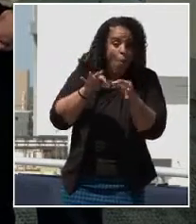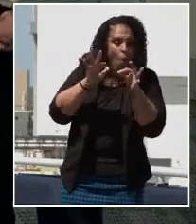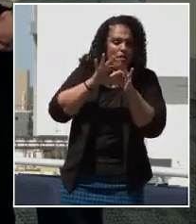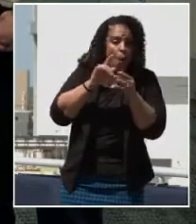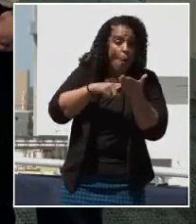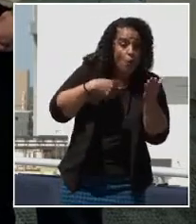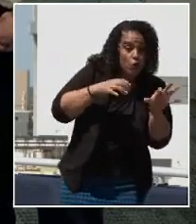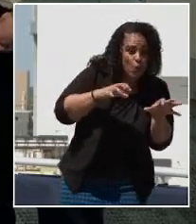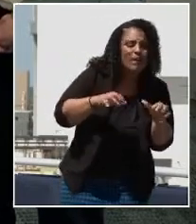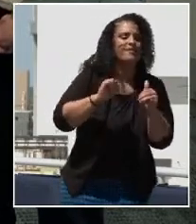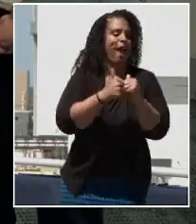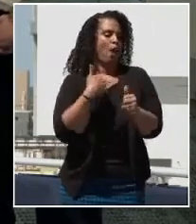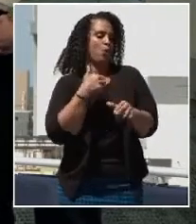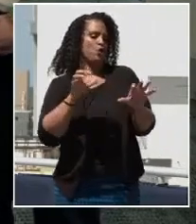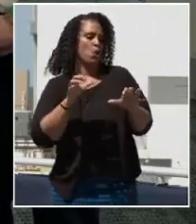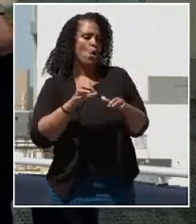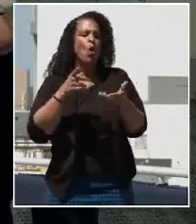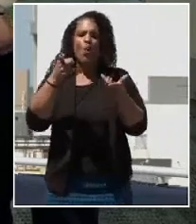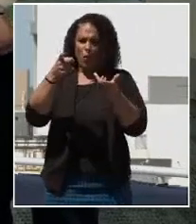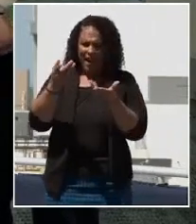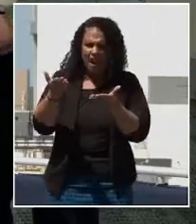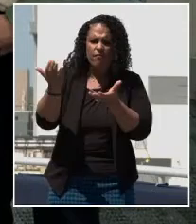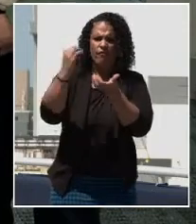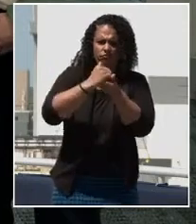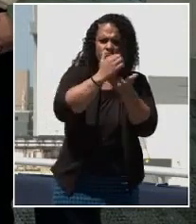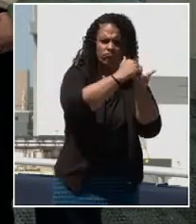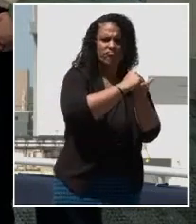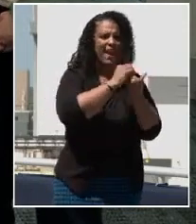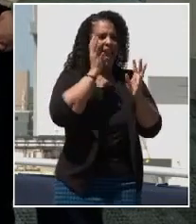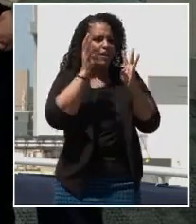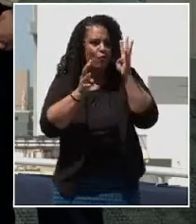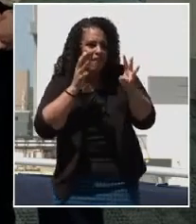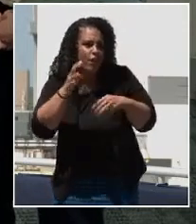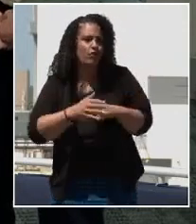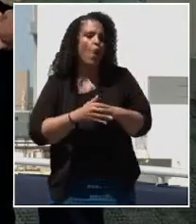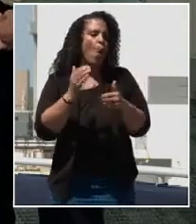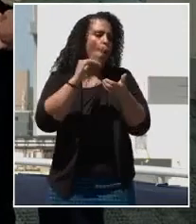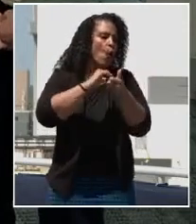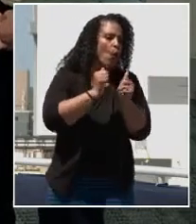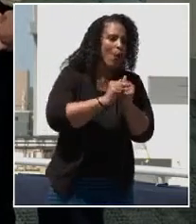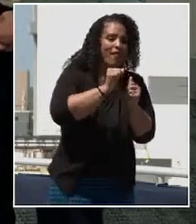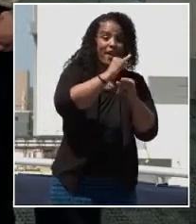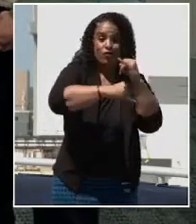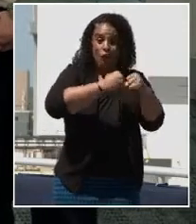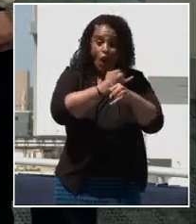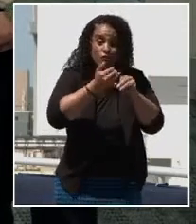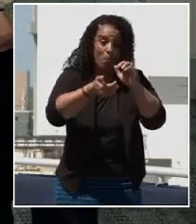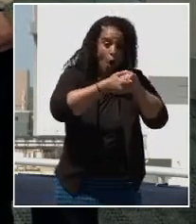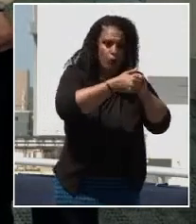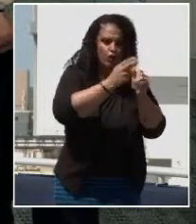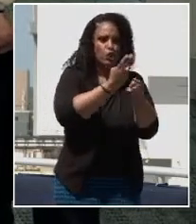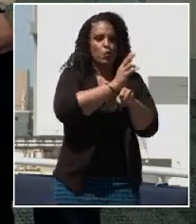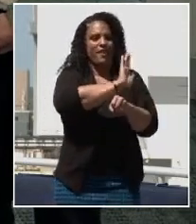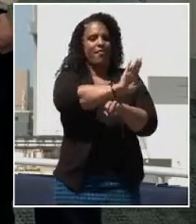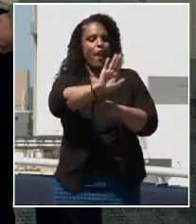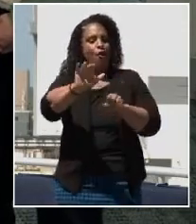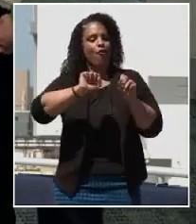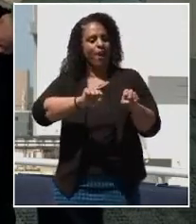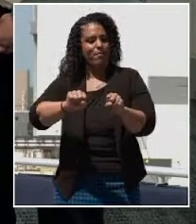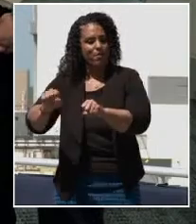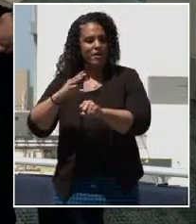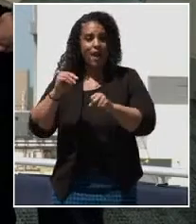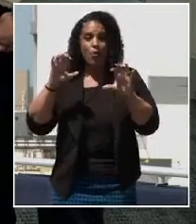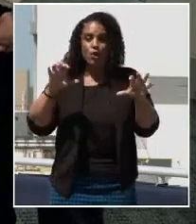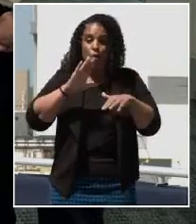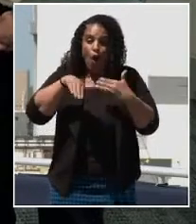we're doing it we're going to involve industry to bring in Innovation we're working with International Partners to leverage their capabilities and we're